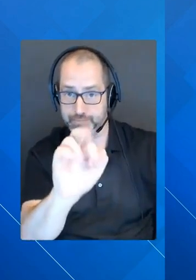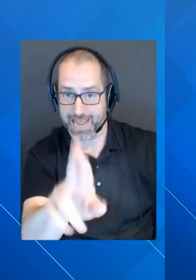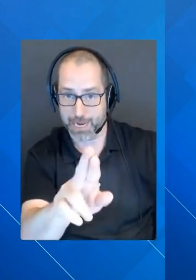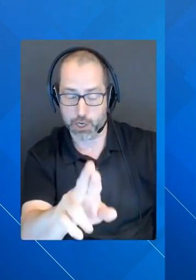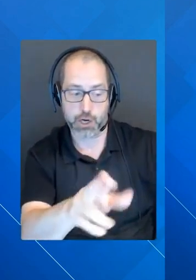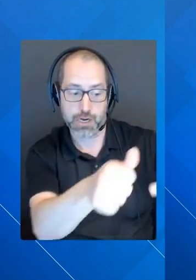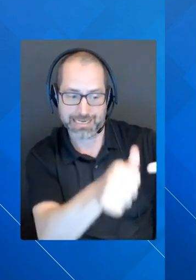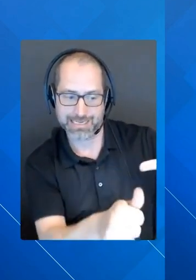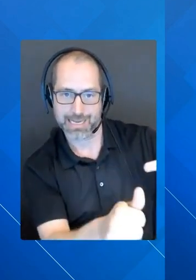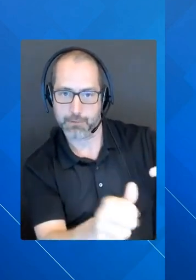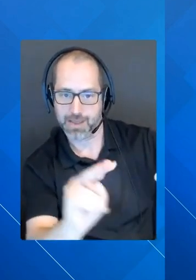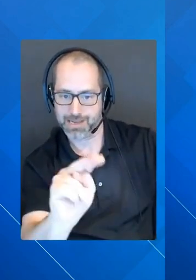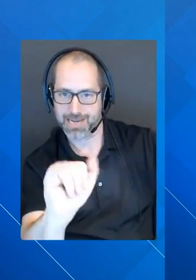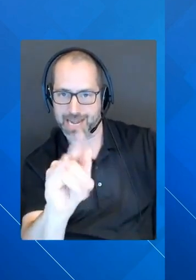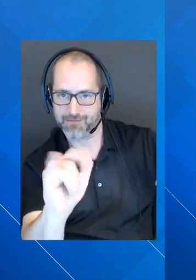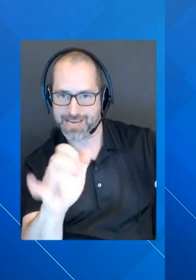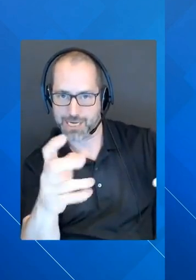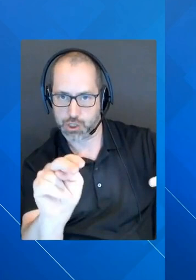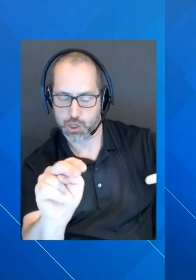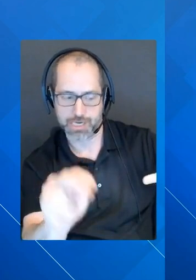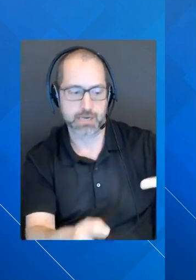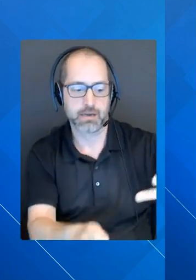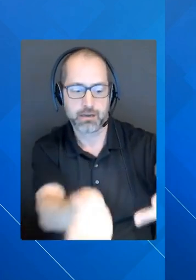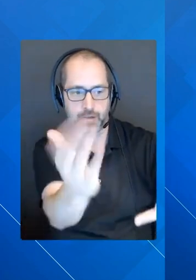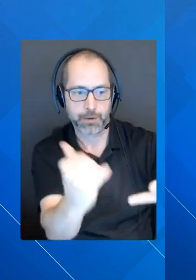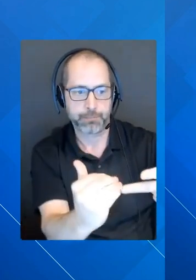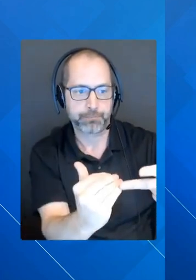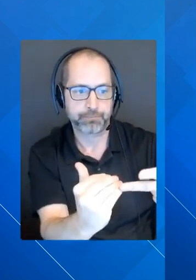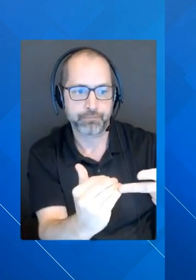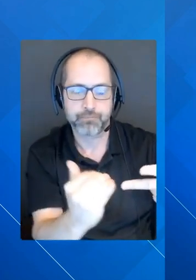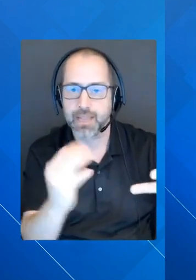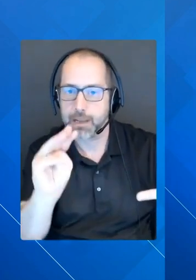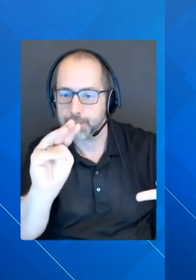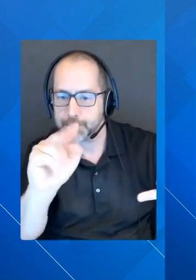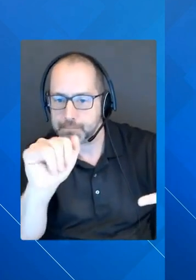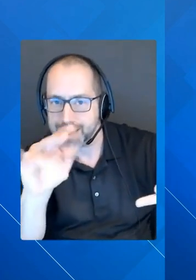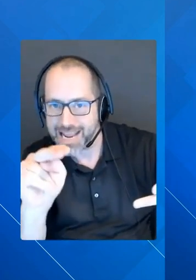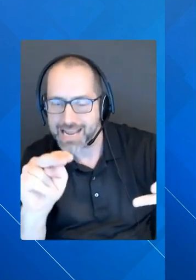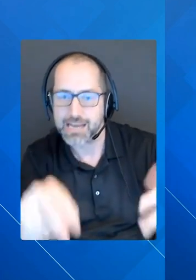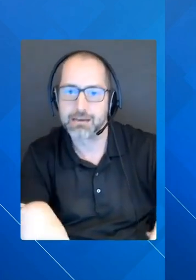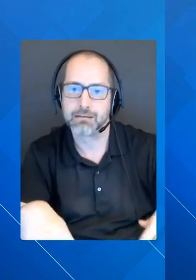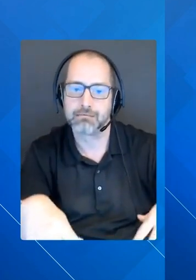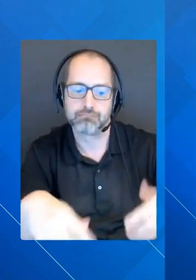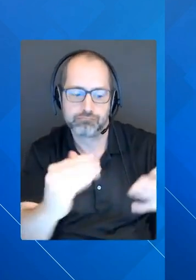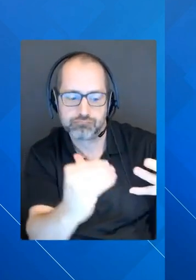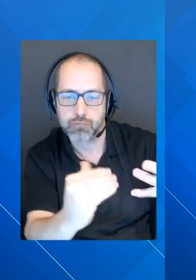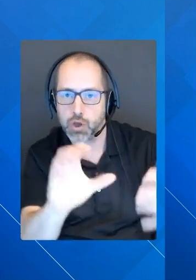sub-landmark of navigation. That's the navigation bar up above, as well as main and content info.